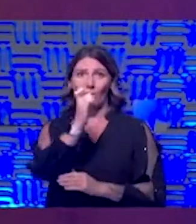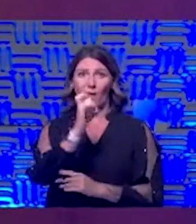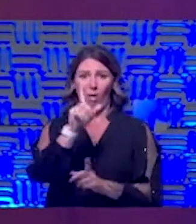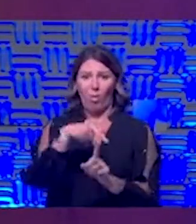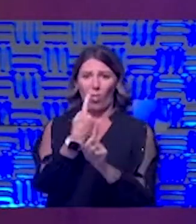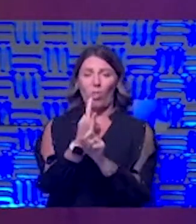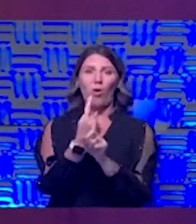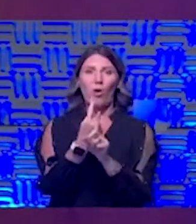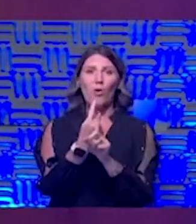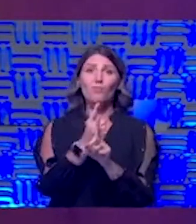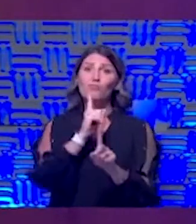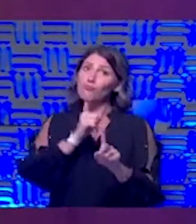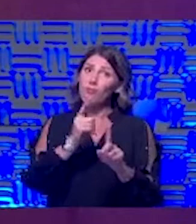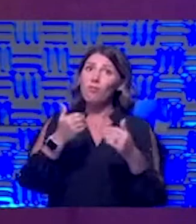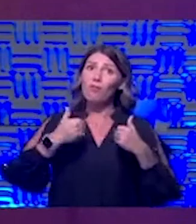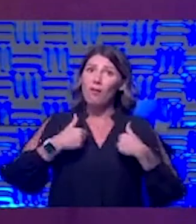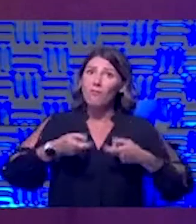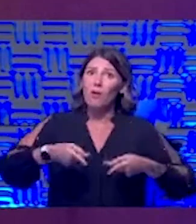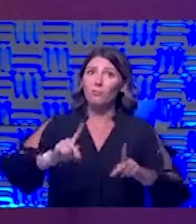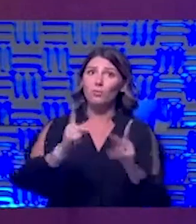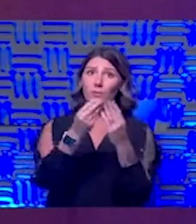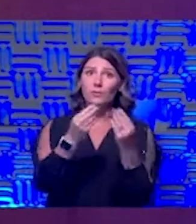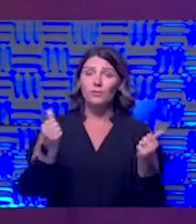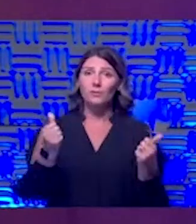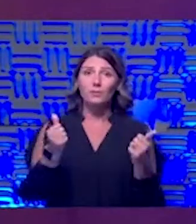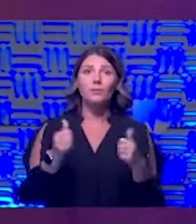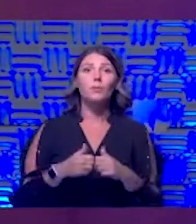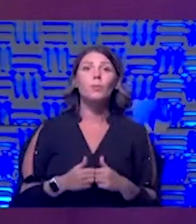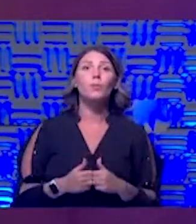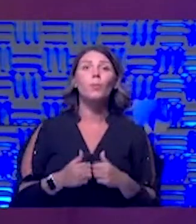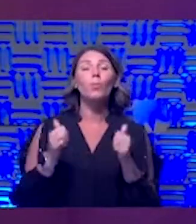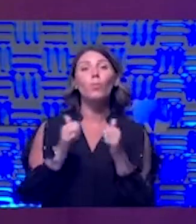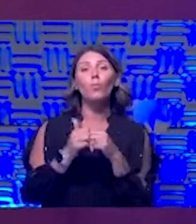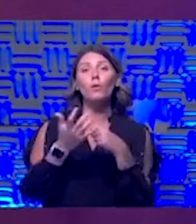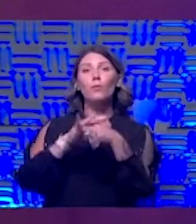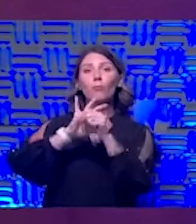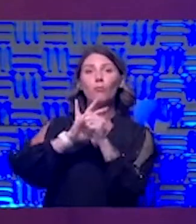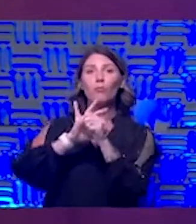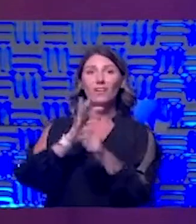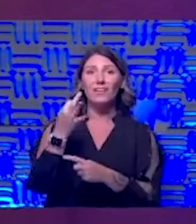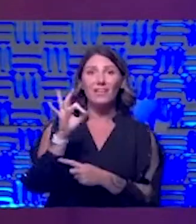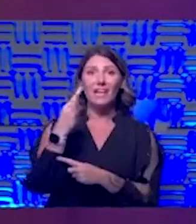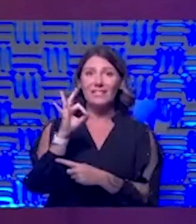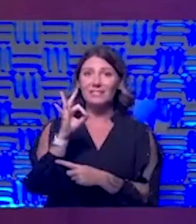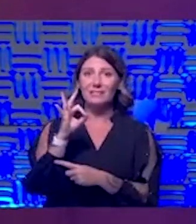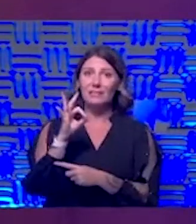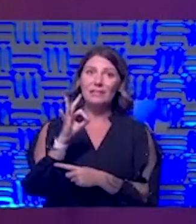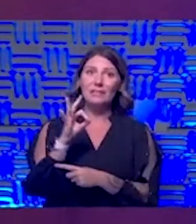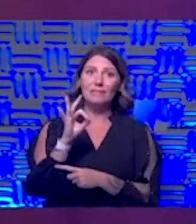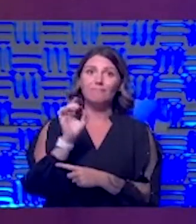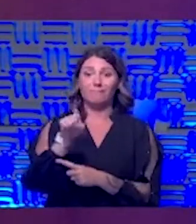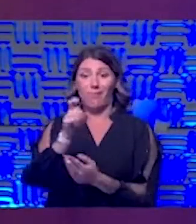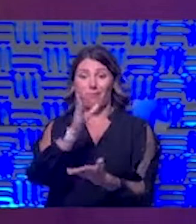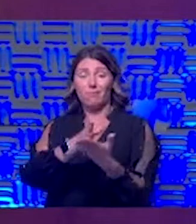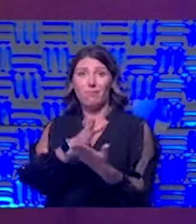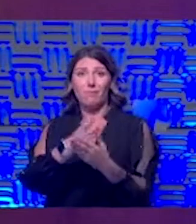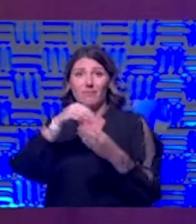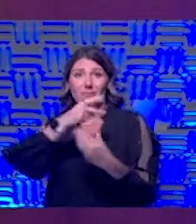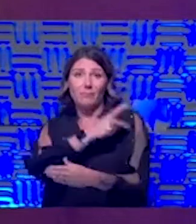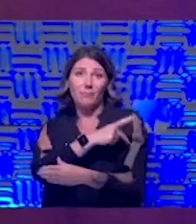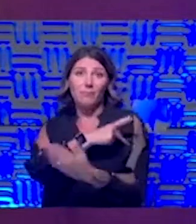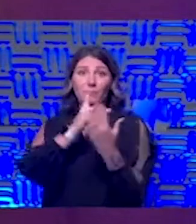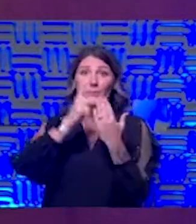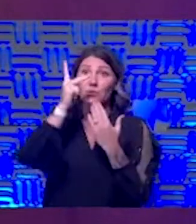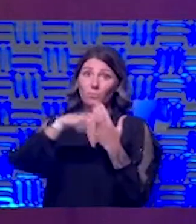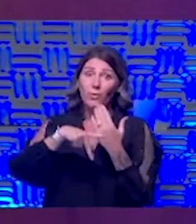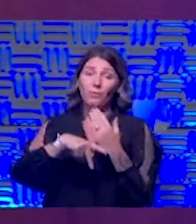healing. With COVID, we weren't able to do our inpatient programming.